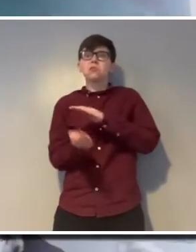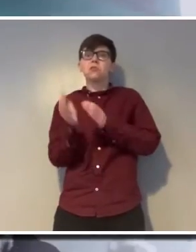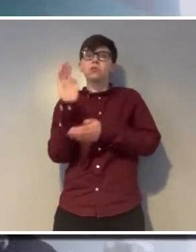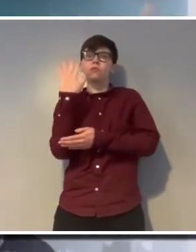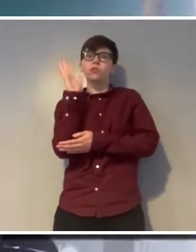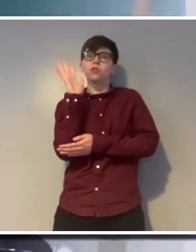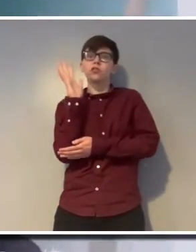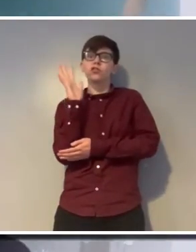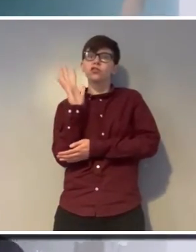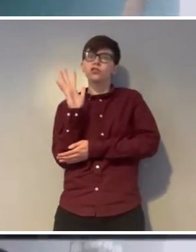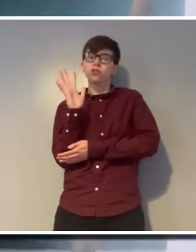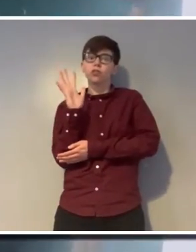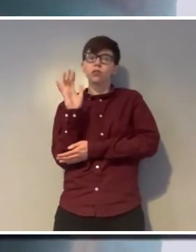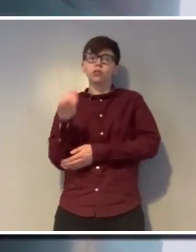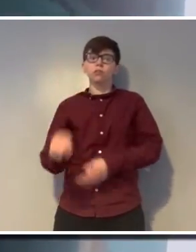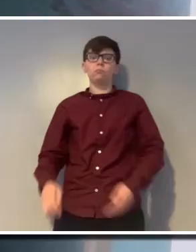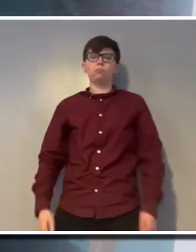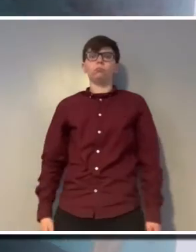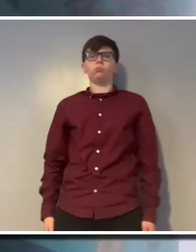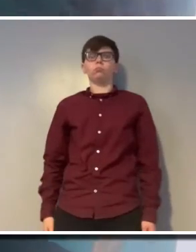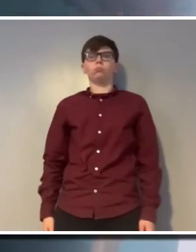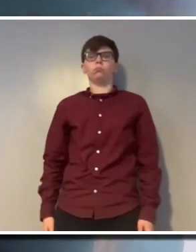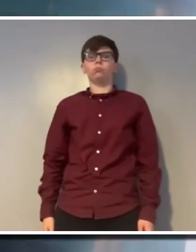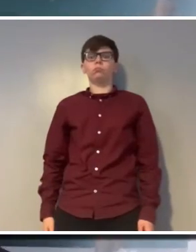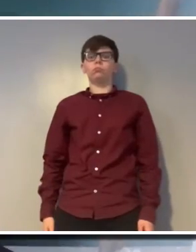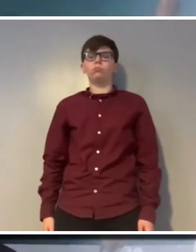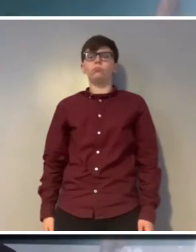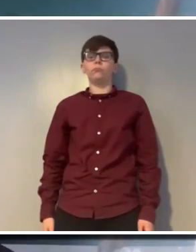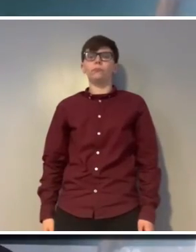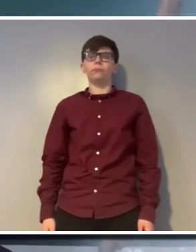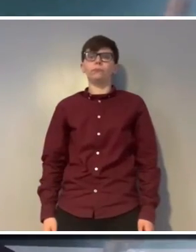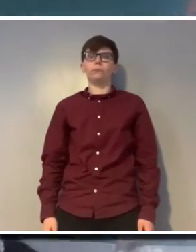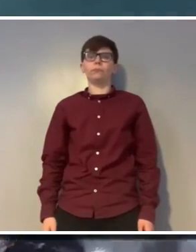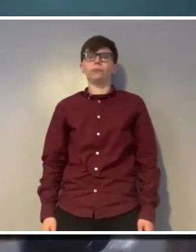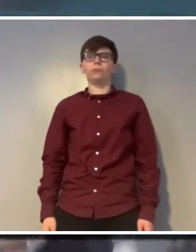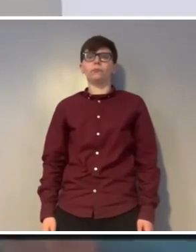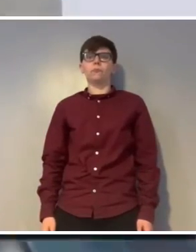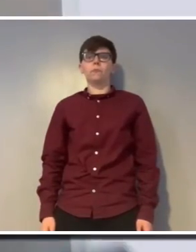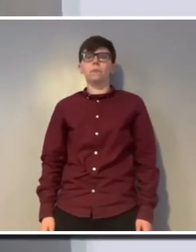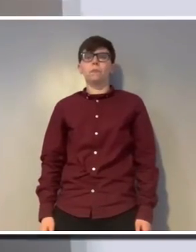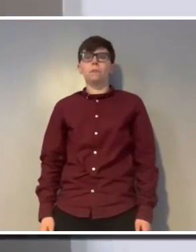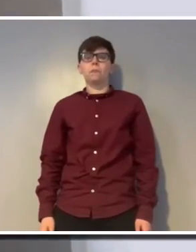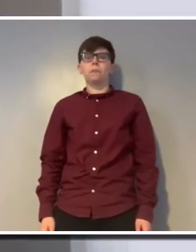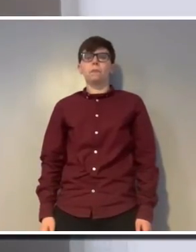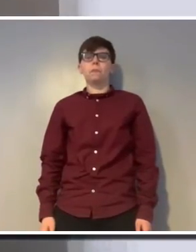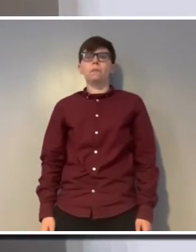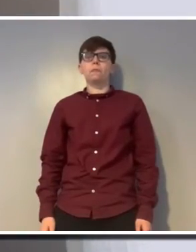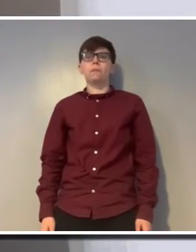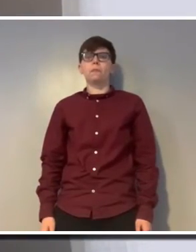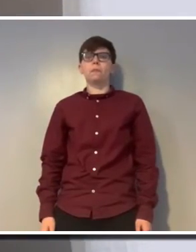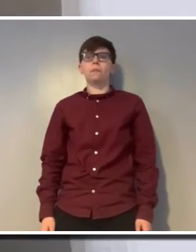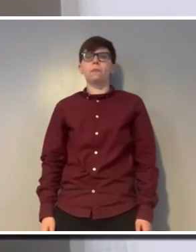I found him underneath a tree.